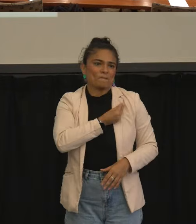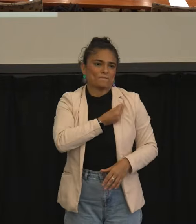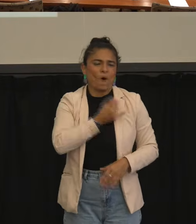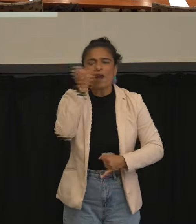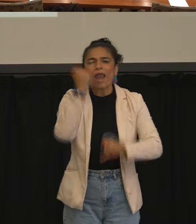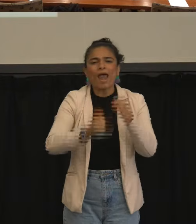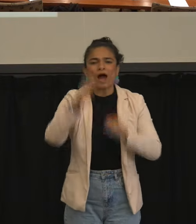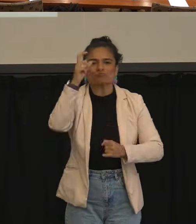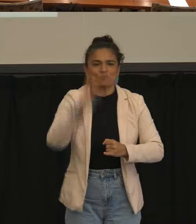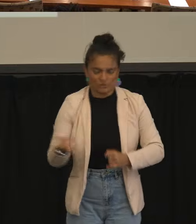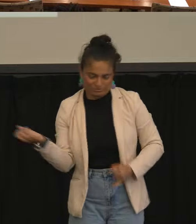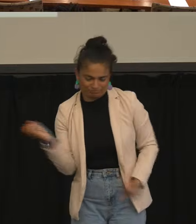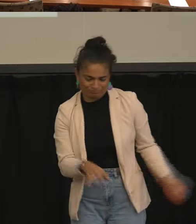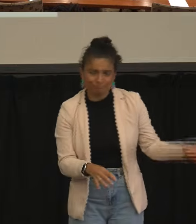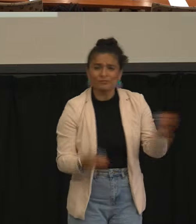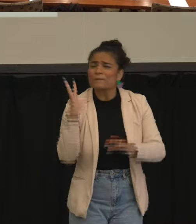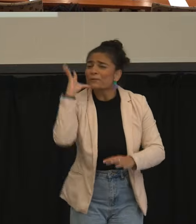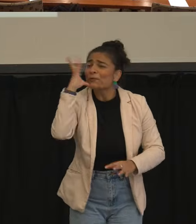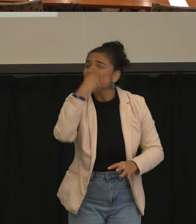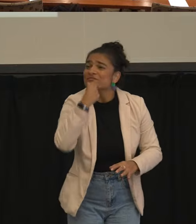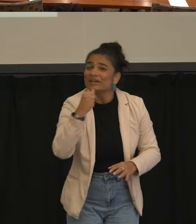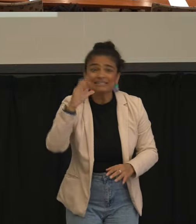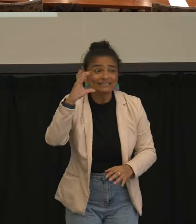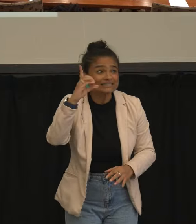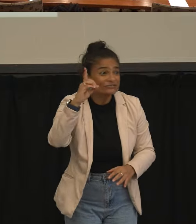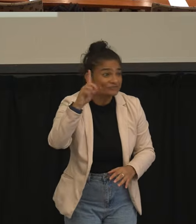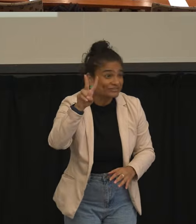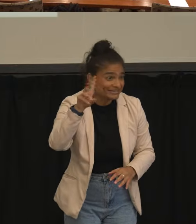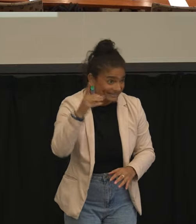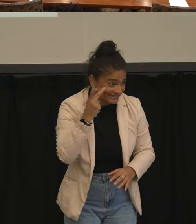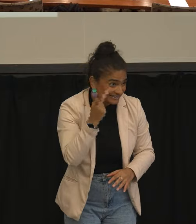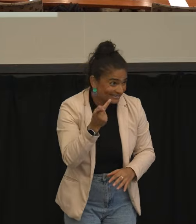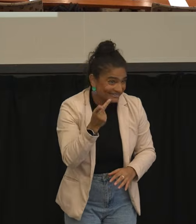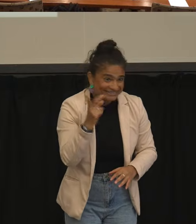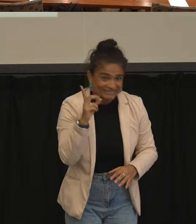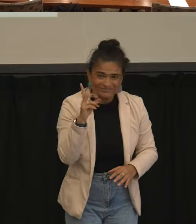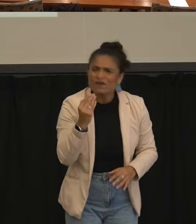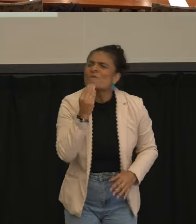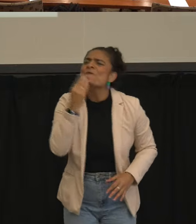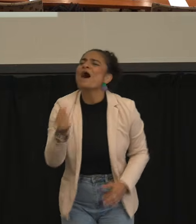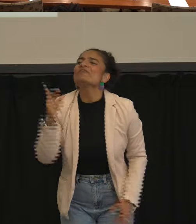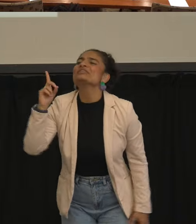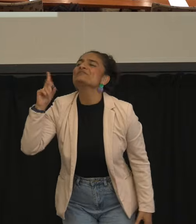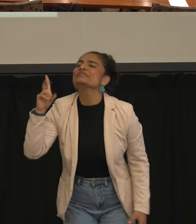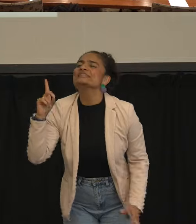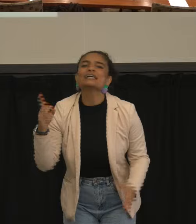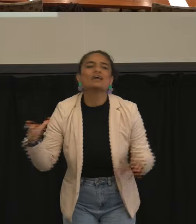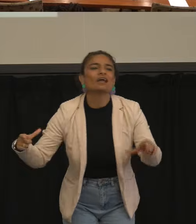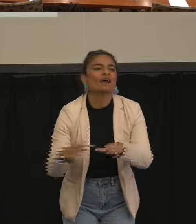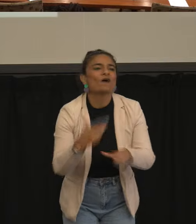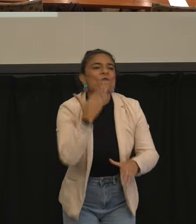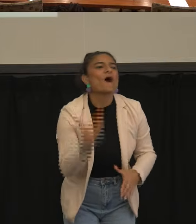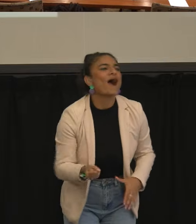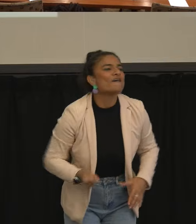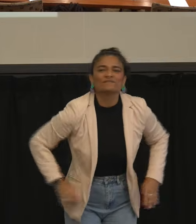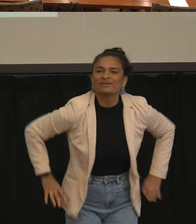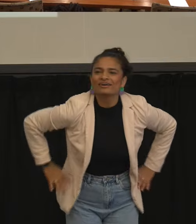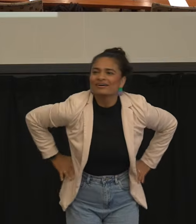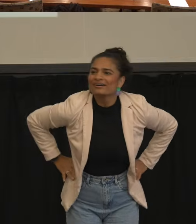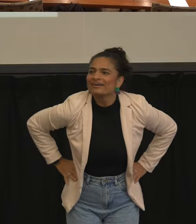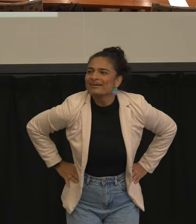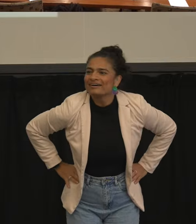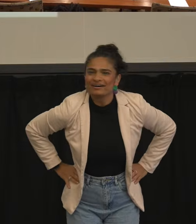So as you saw, in the last part of the video, Simone was busy packing those beautiful DVDs. Who still has a DVD